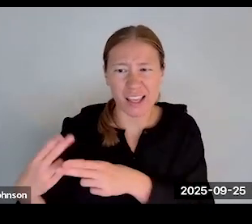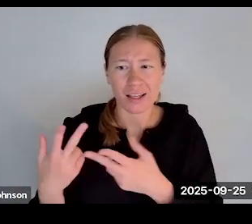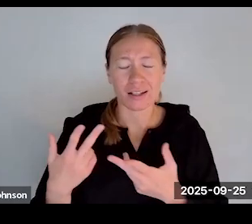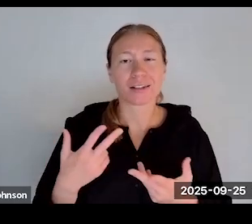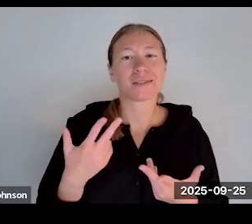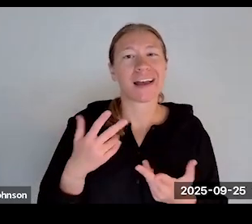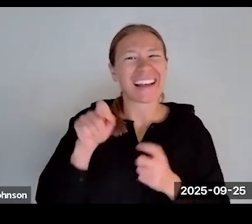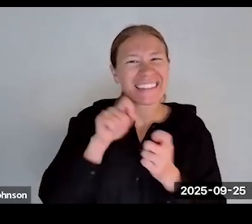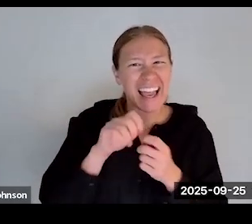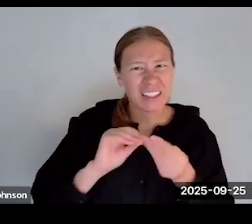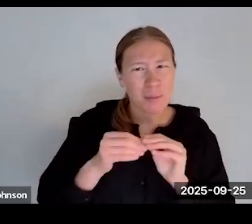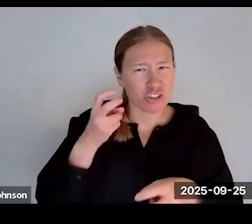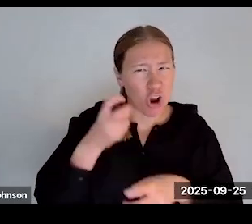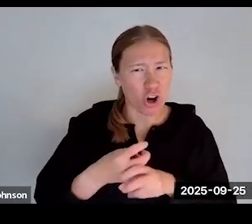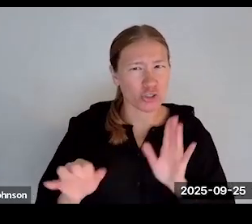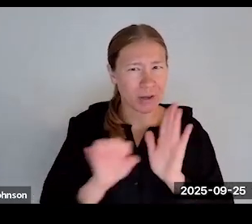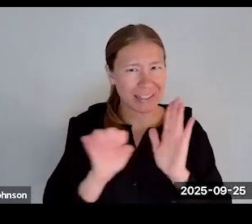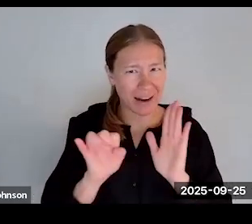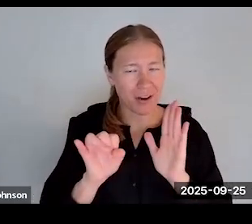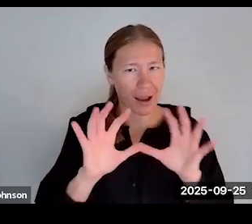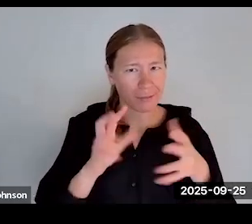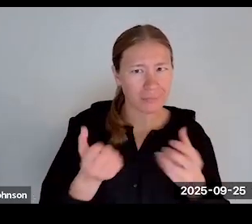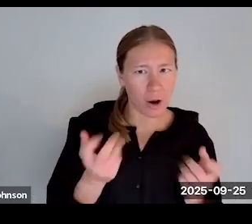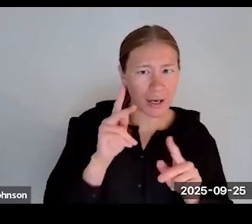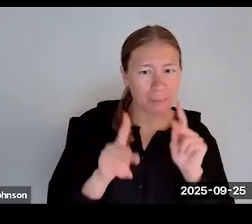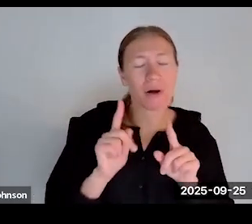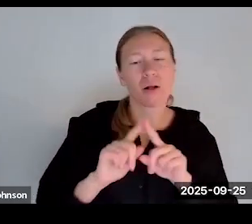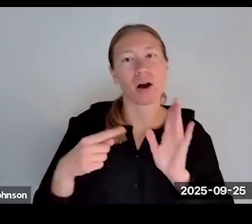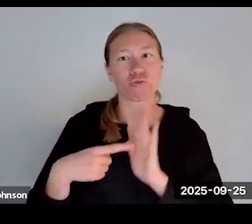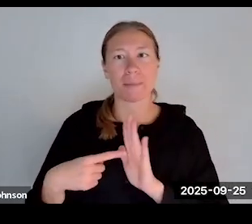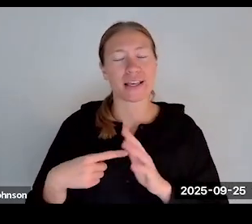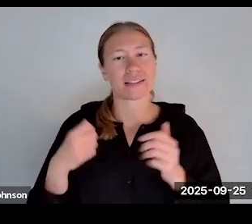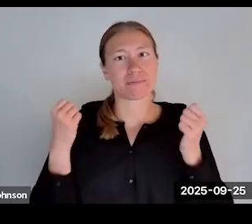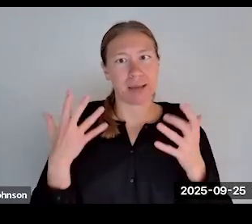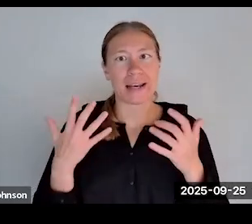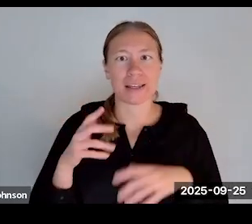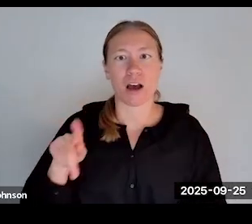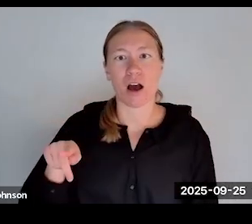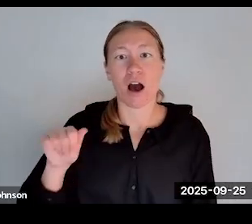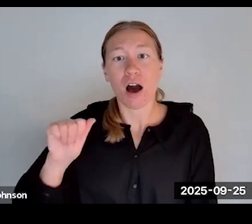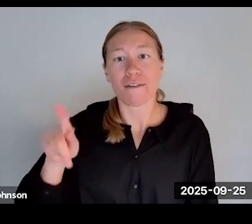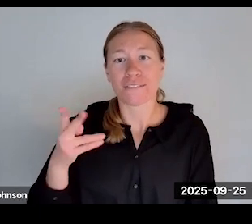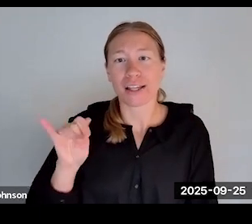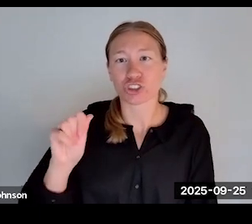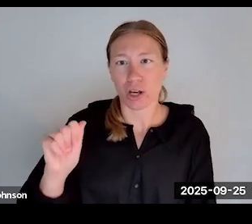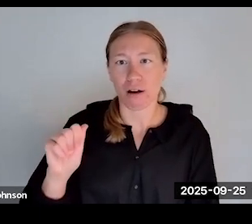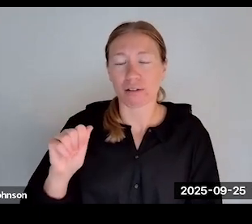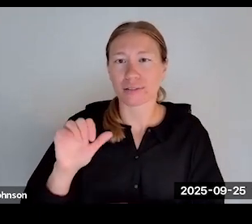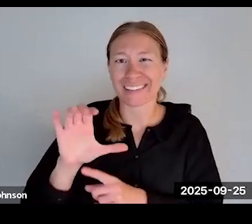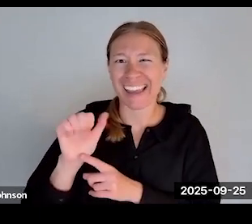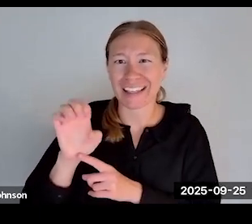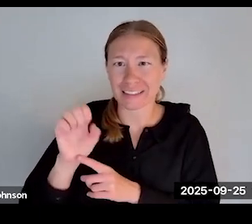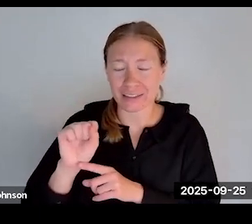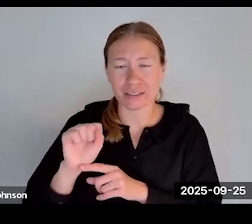are harder to pinpoint, it represents a significant portion of aphasia cases, making awareness and supports